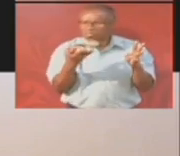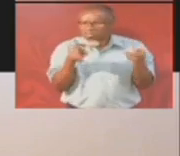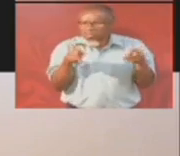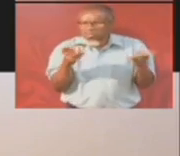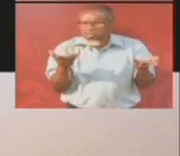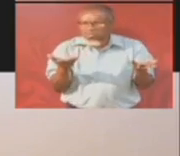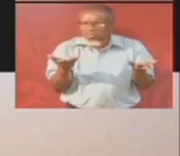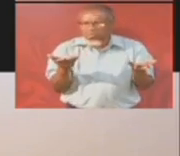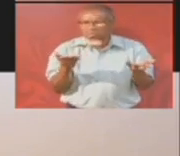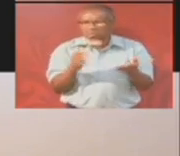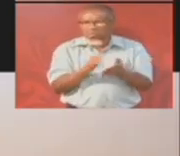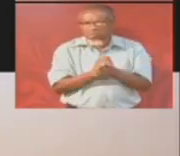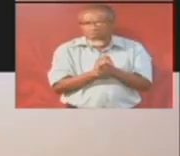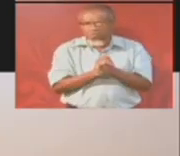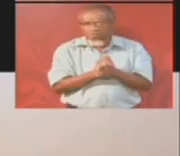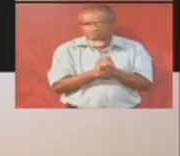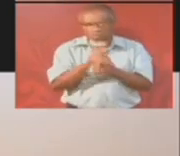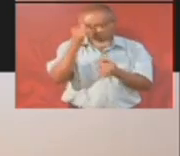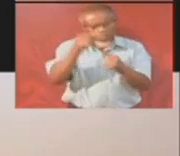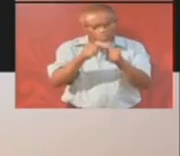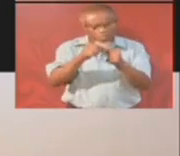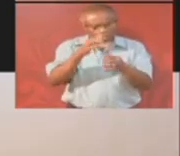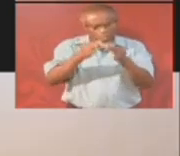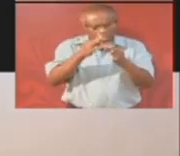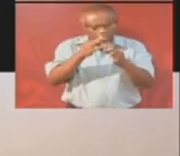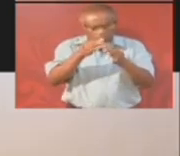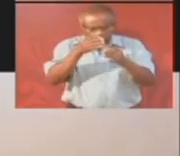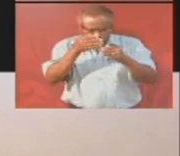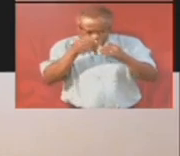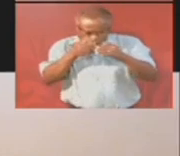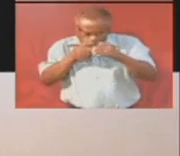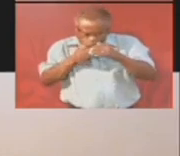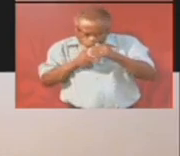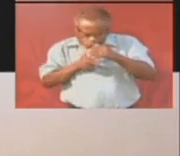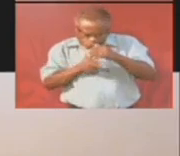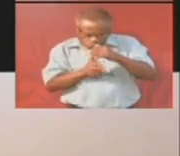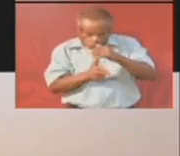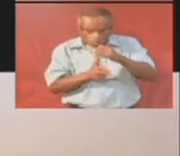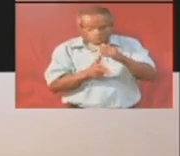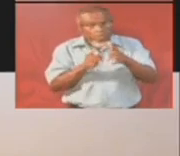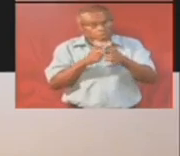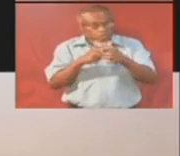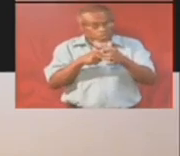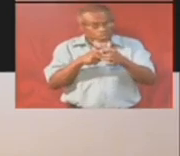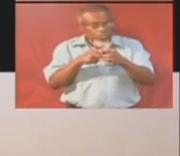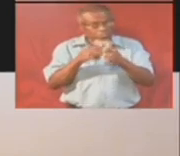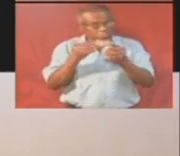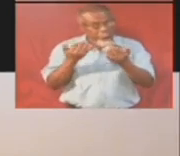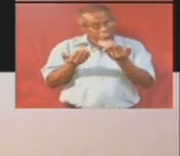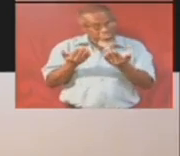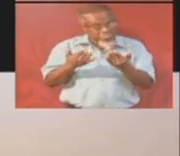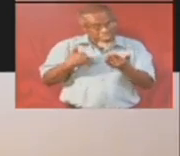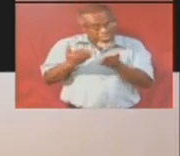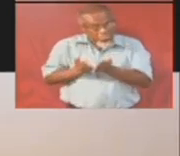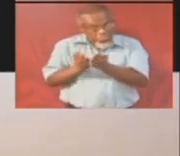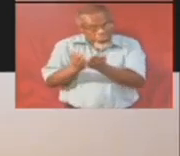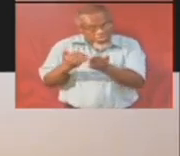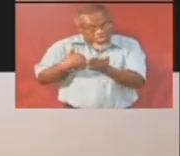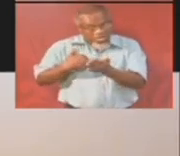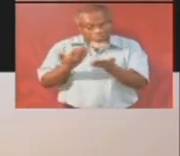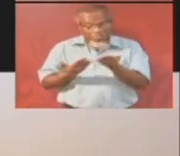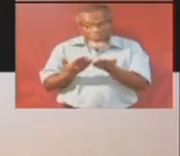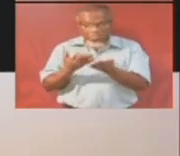carry about 30 occupants. Secondly, Minister Dial Singh, just to confirm, we have no